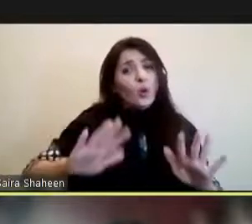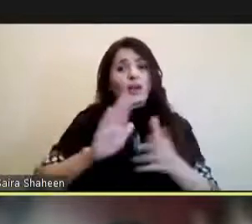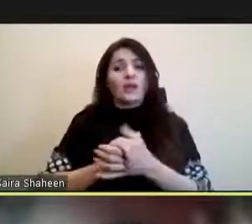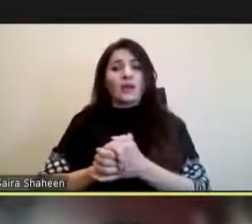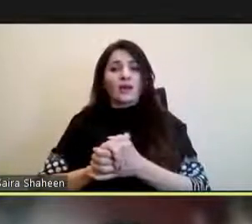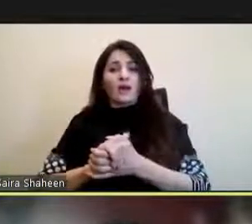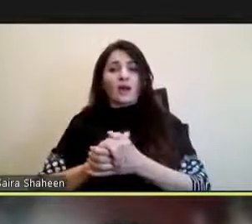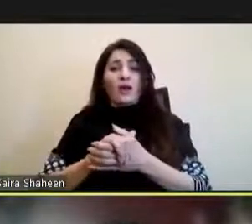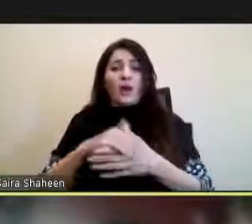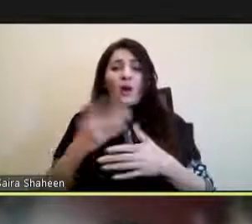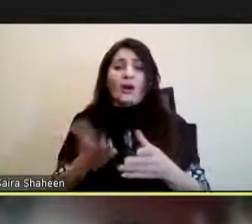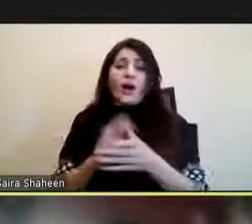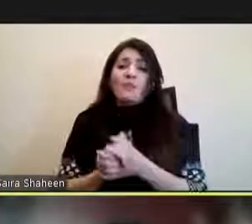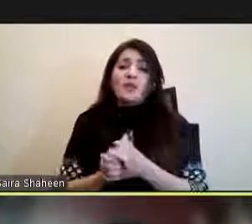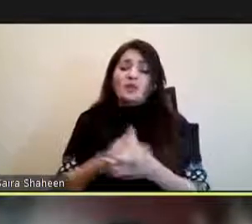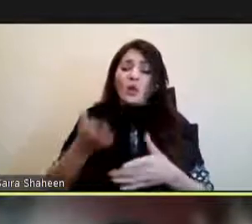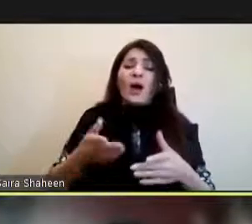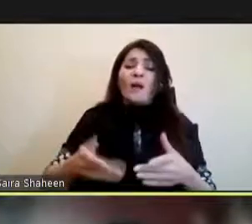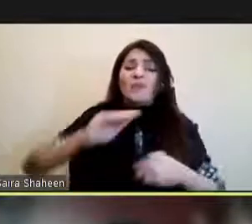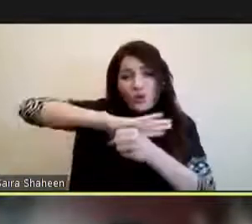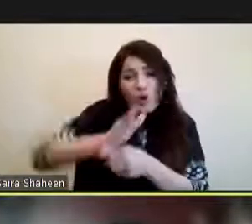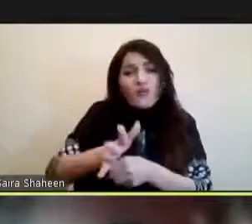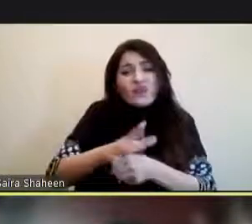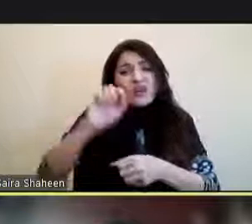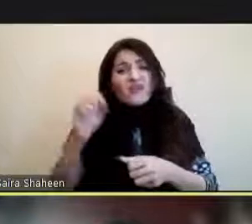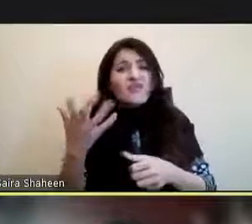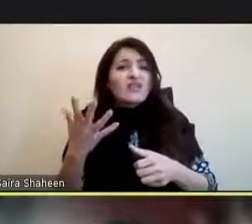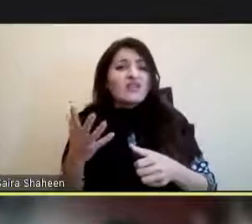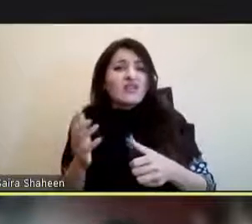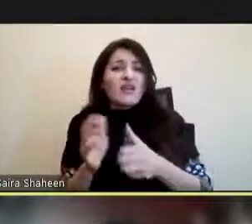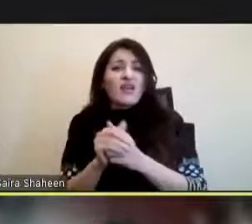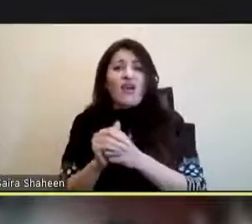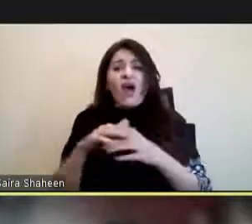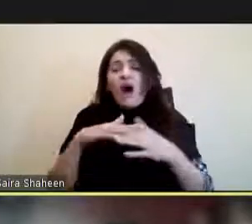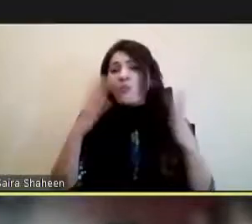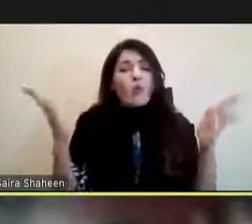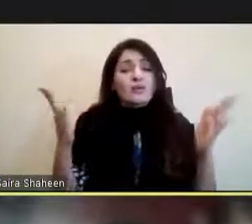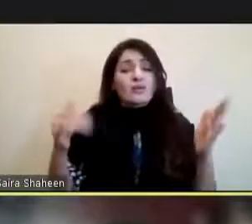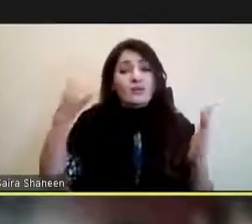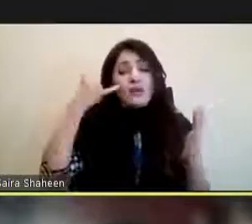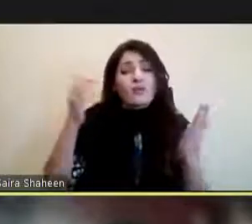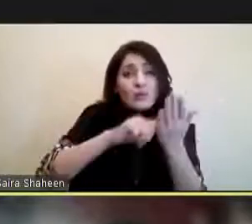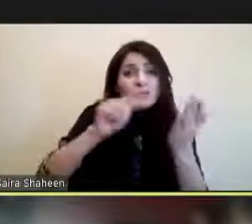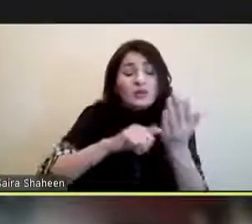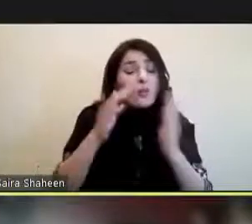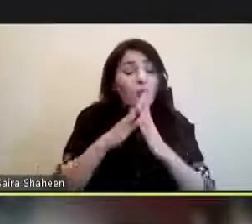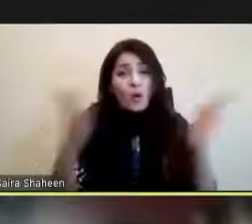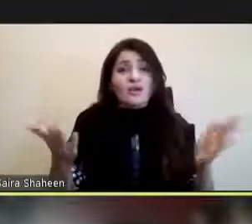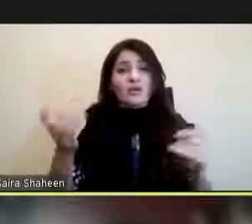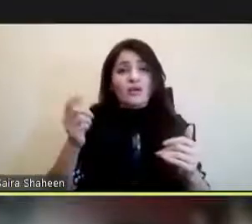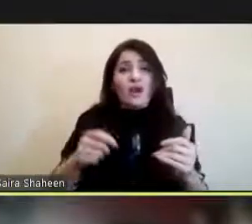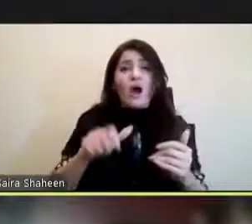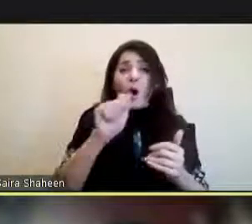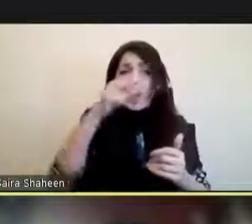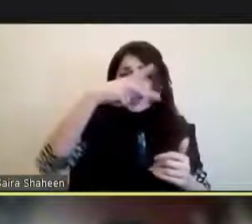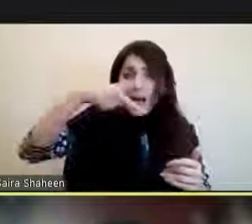COVID crisis, we are even more reliant on these mobile internet platforms, apps that you mentioned,